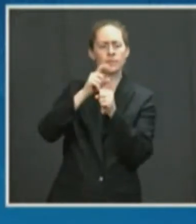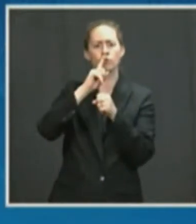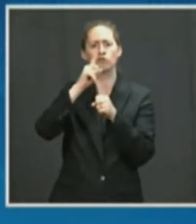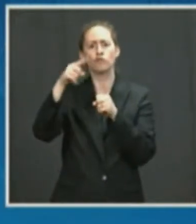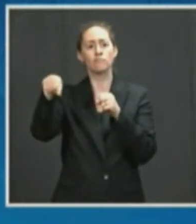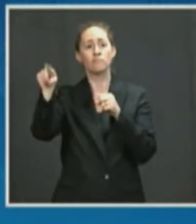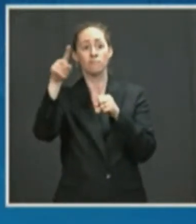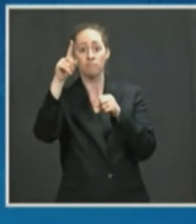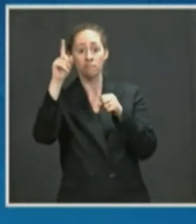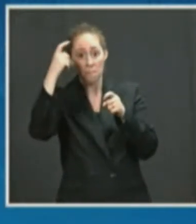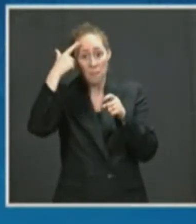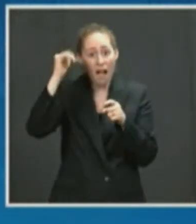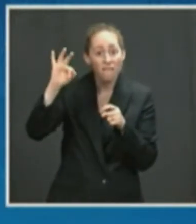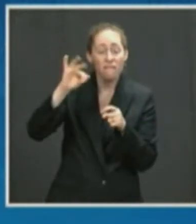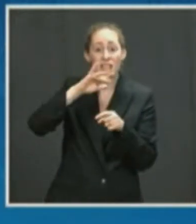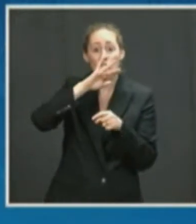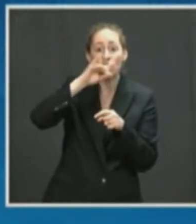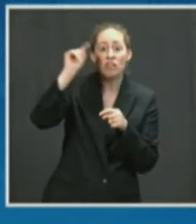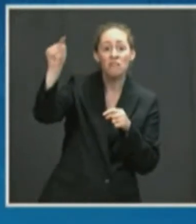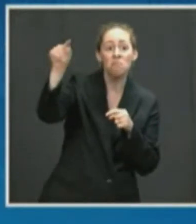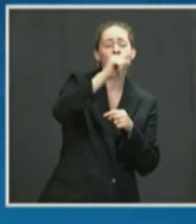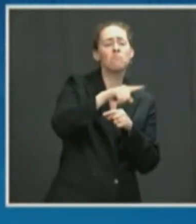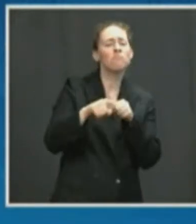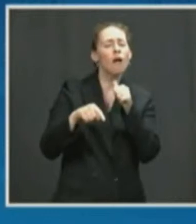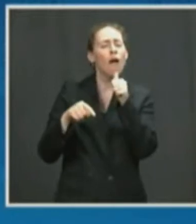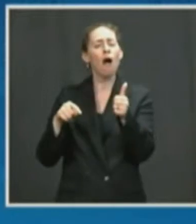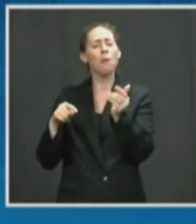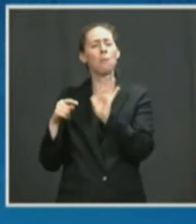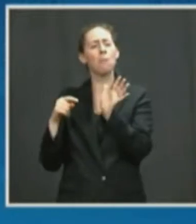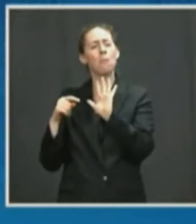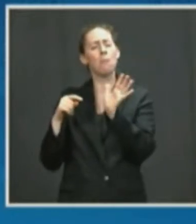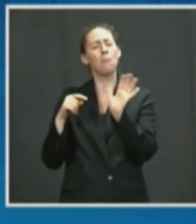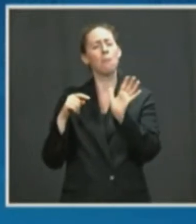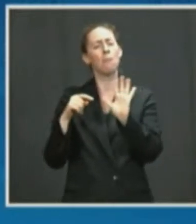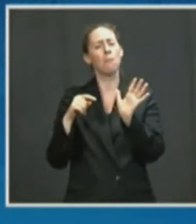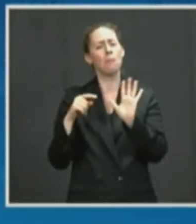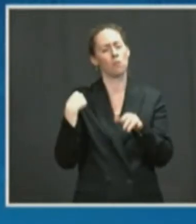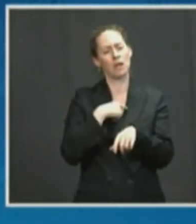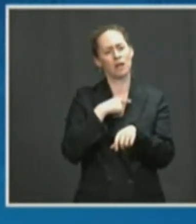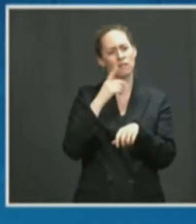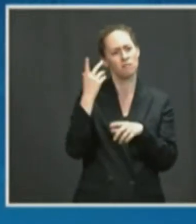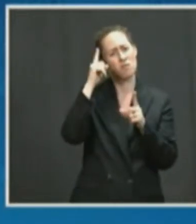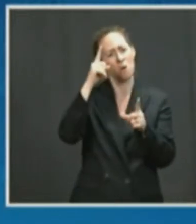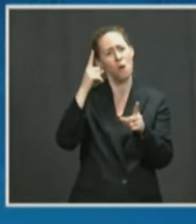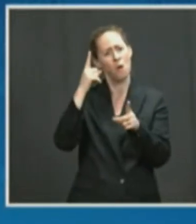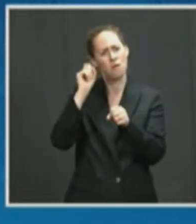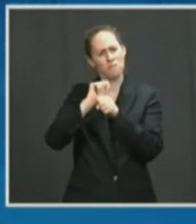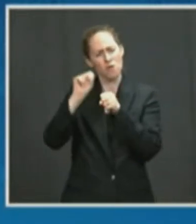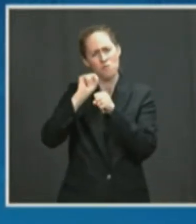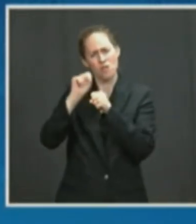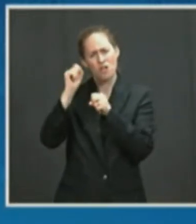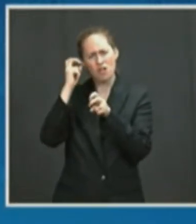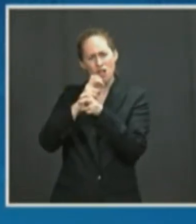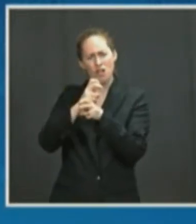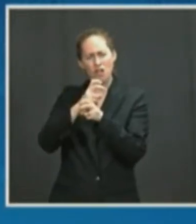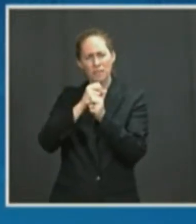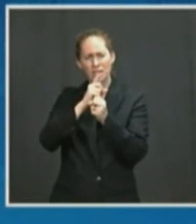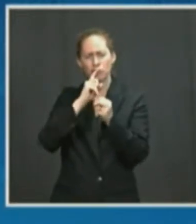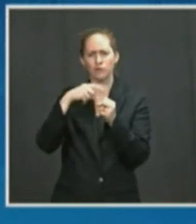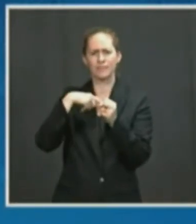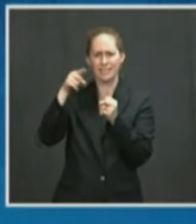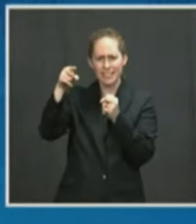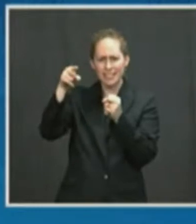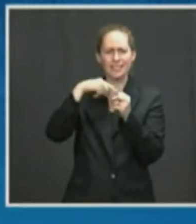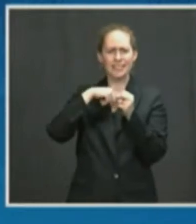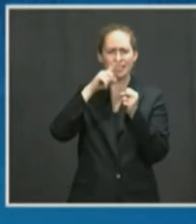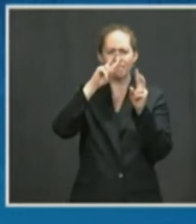is that we are working very hard to take cases that we detect in the executive branch to the court